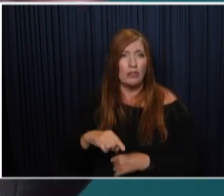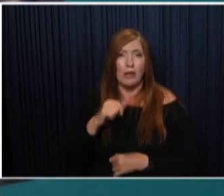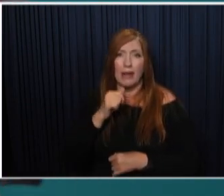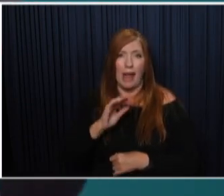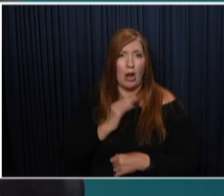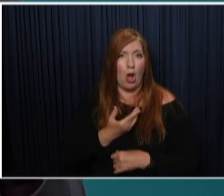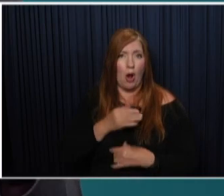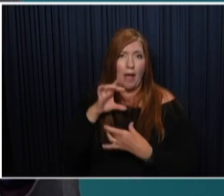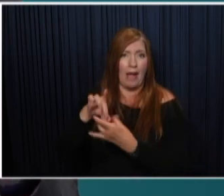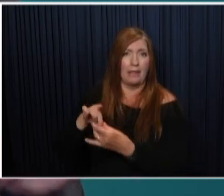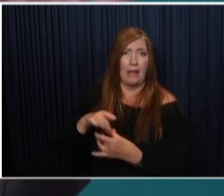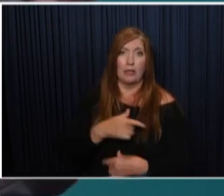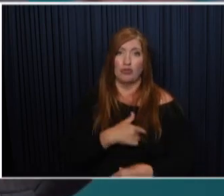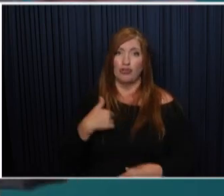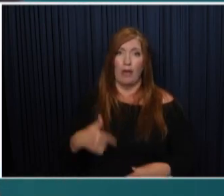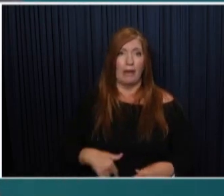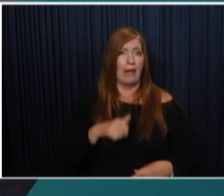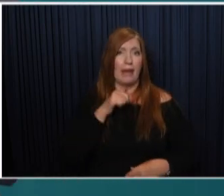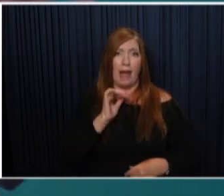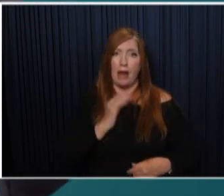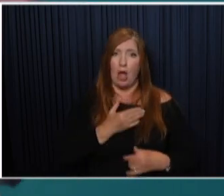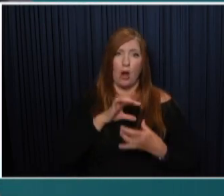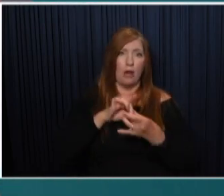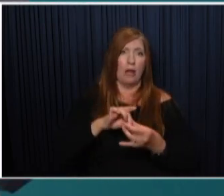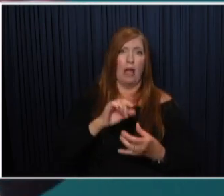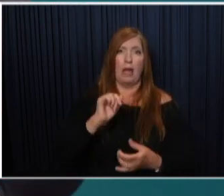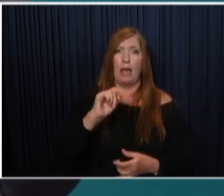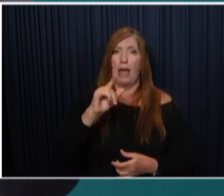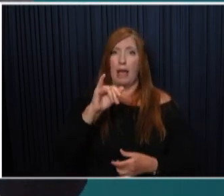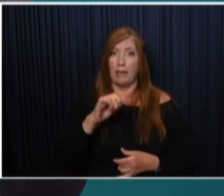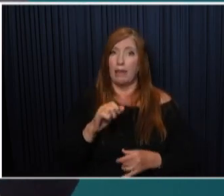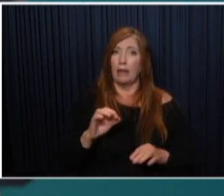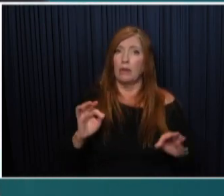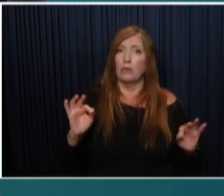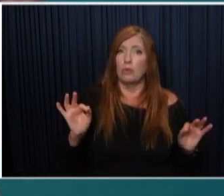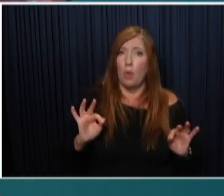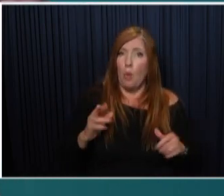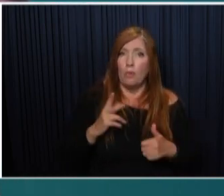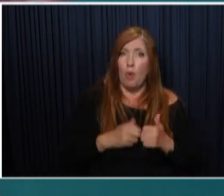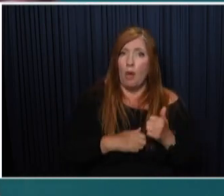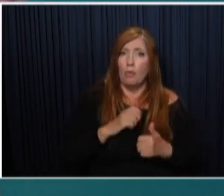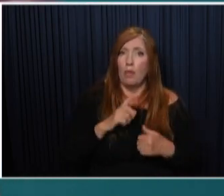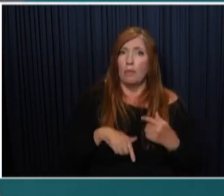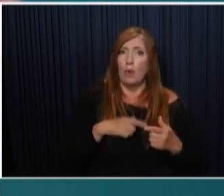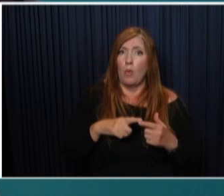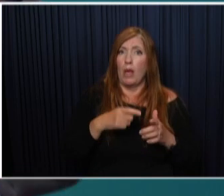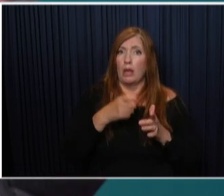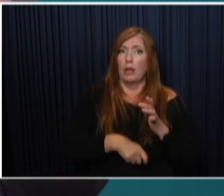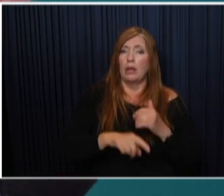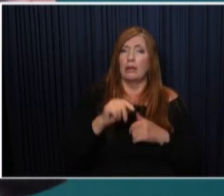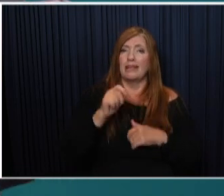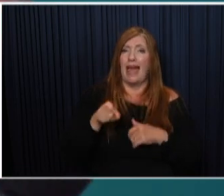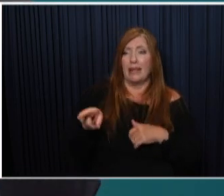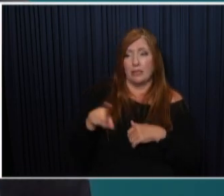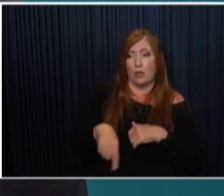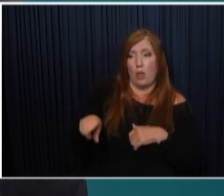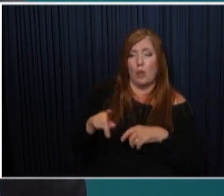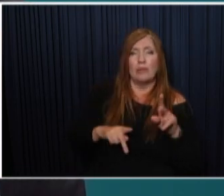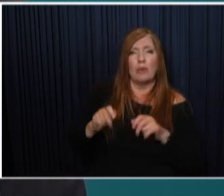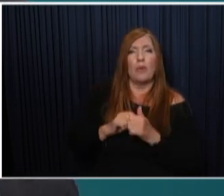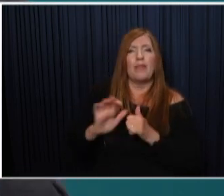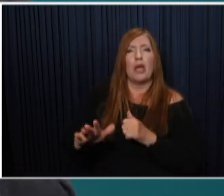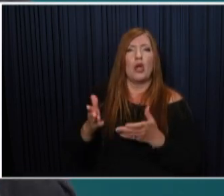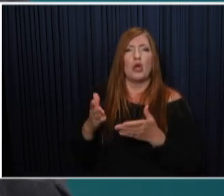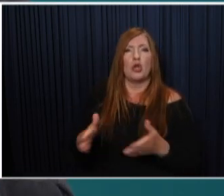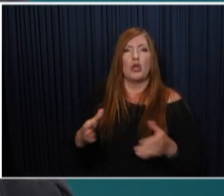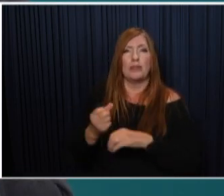China is not our ally. I have no problem when we, tax those folks with their goods coming